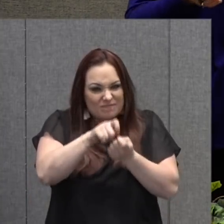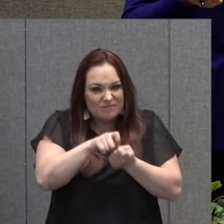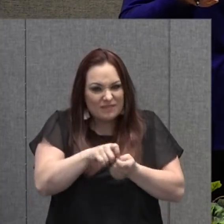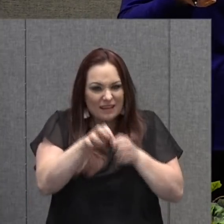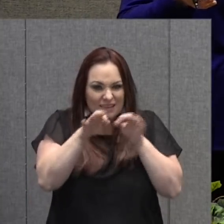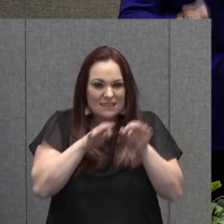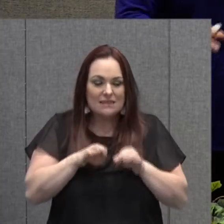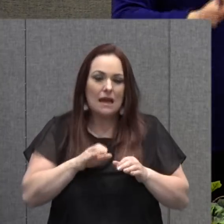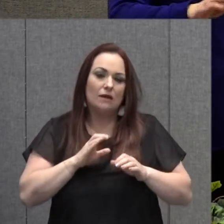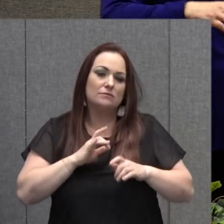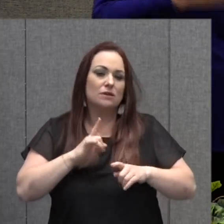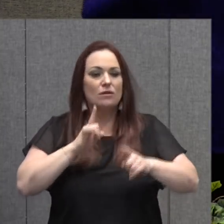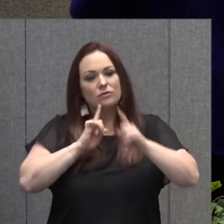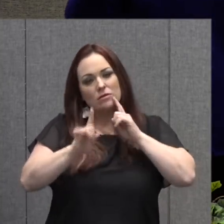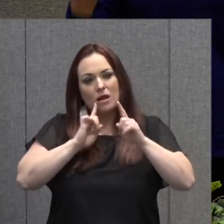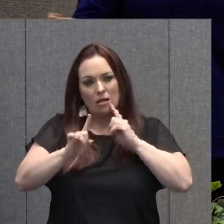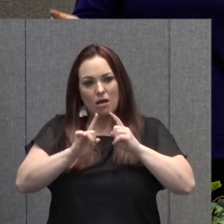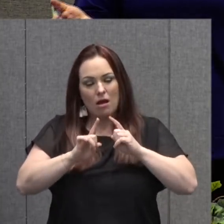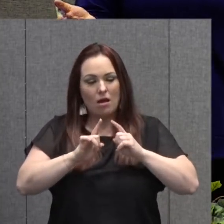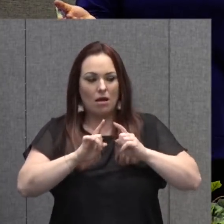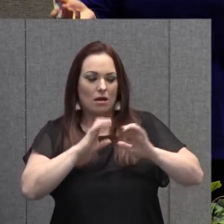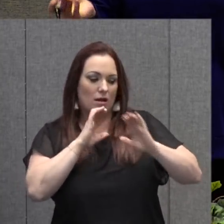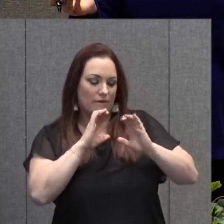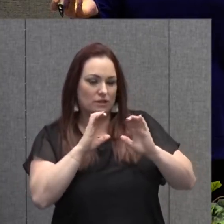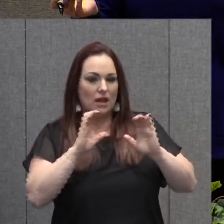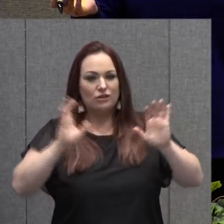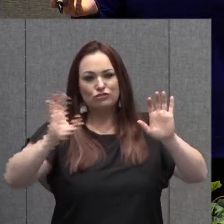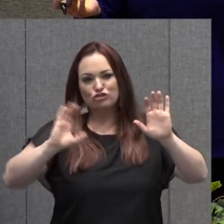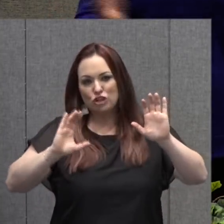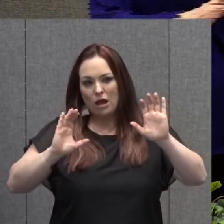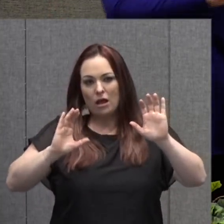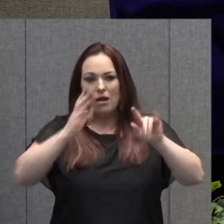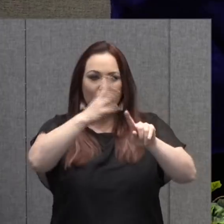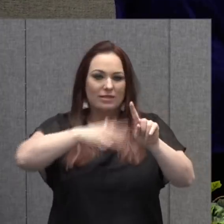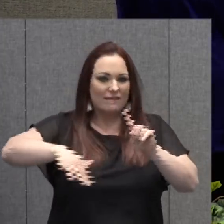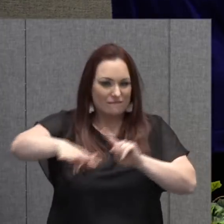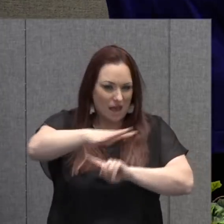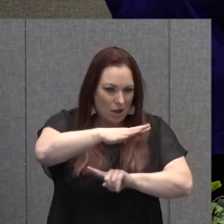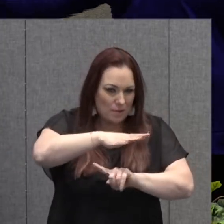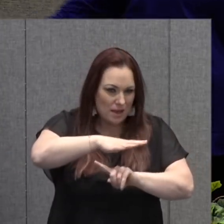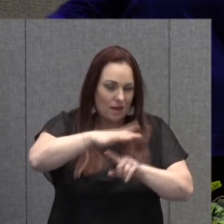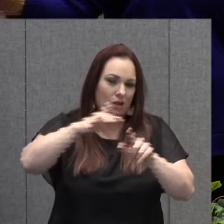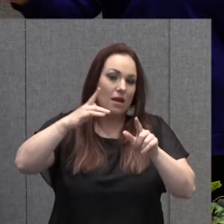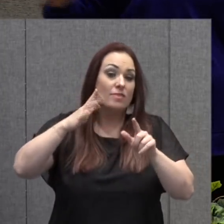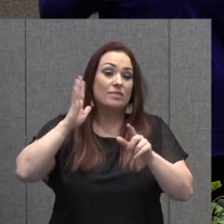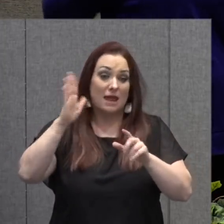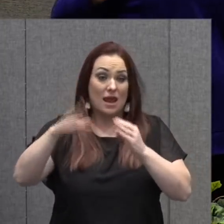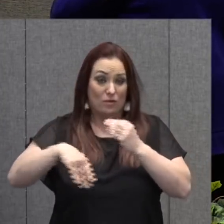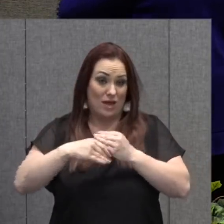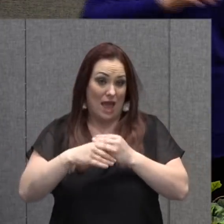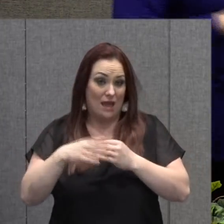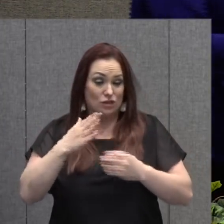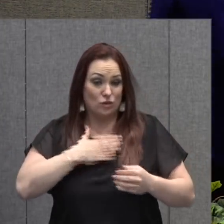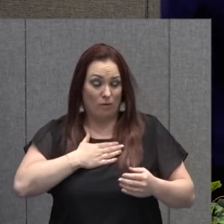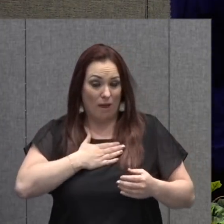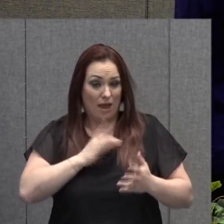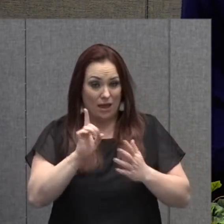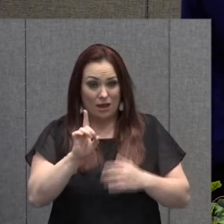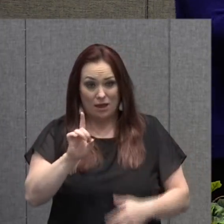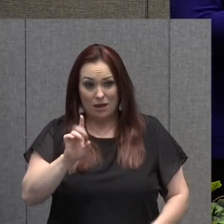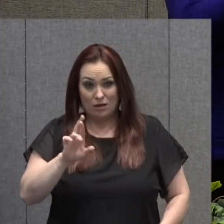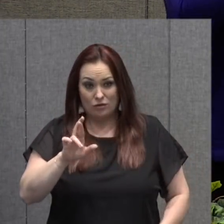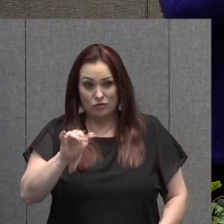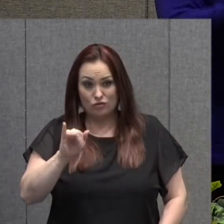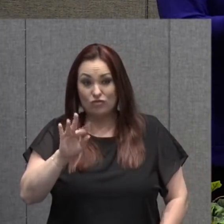there's dialogue, or I'm explaining what the setting looks like that I will put when I draft my writing.